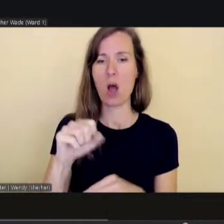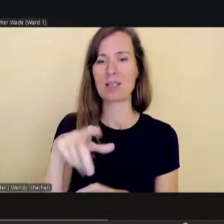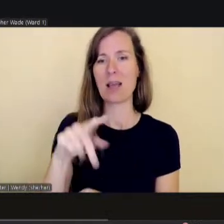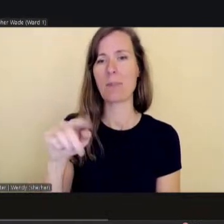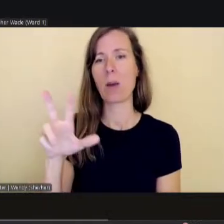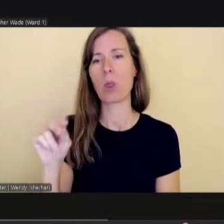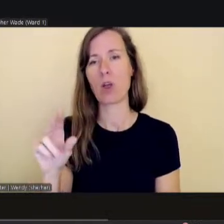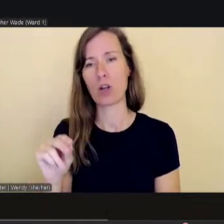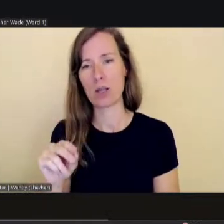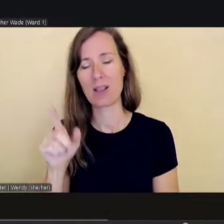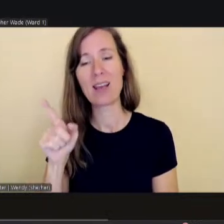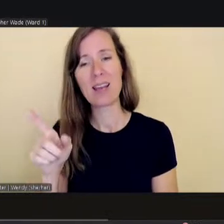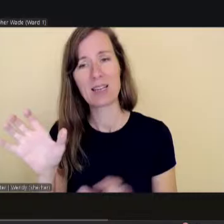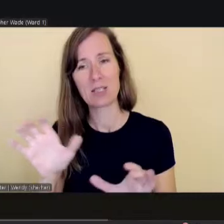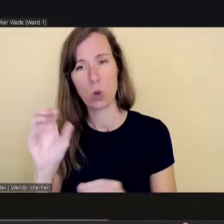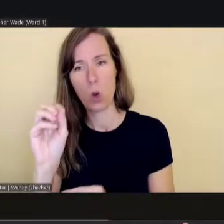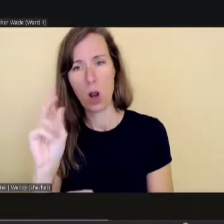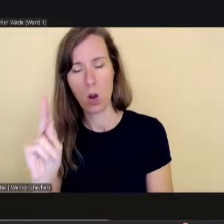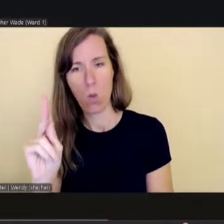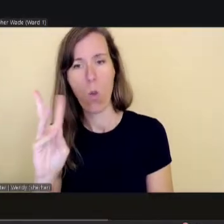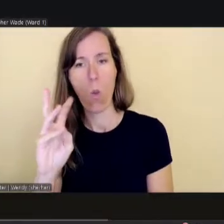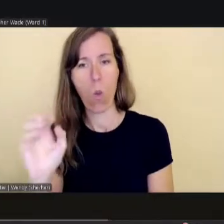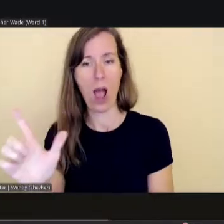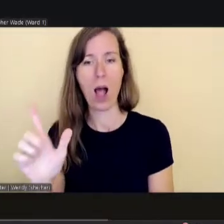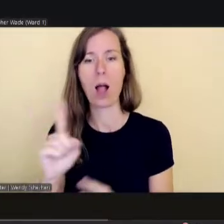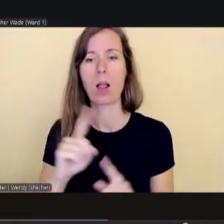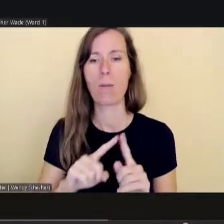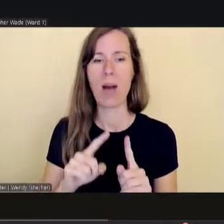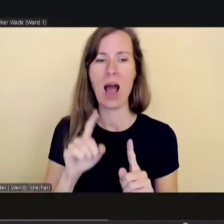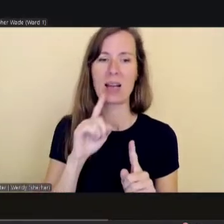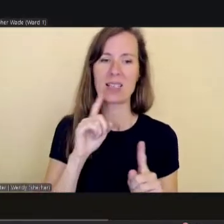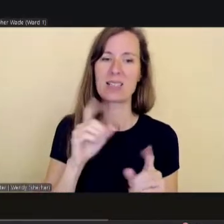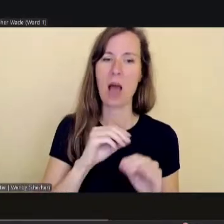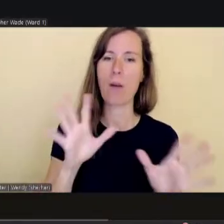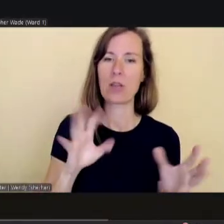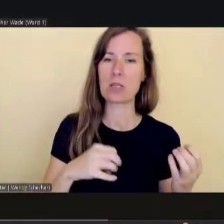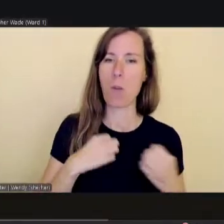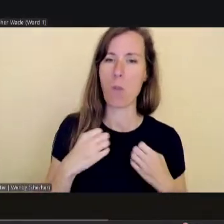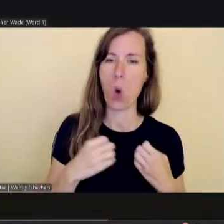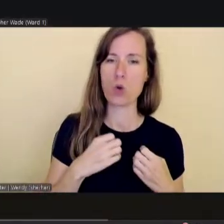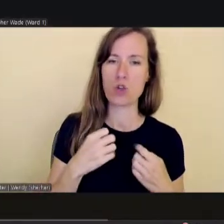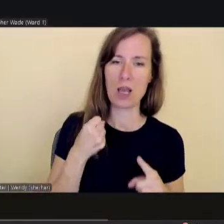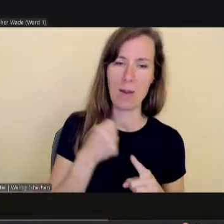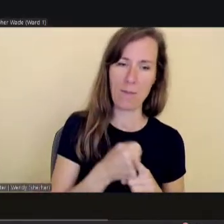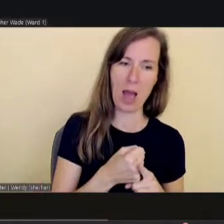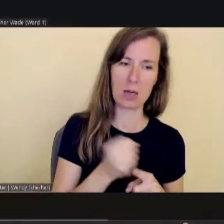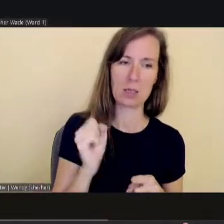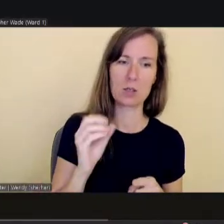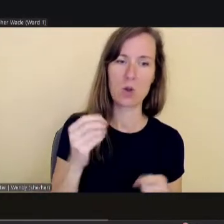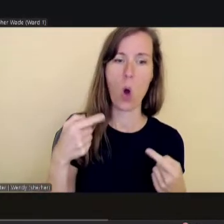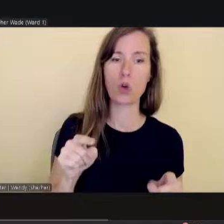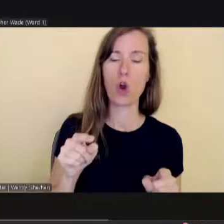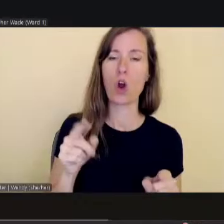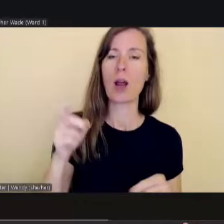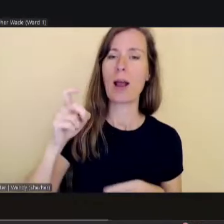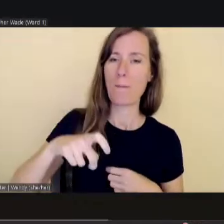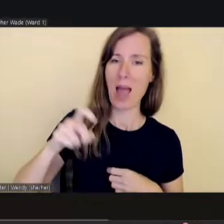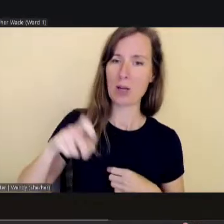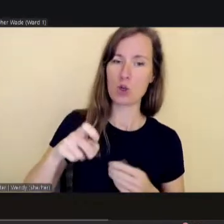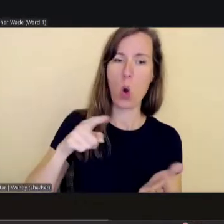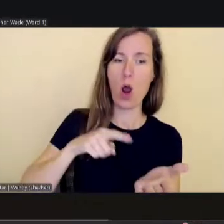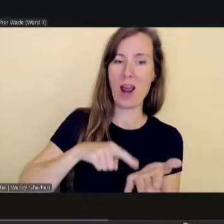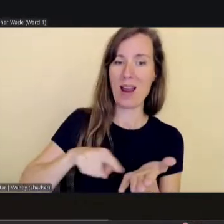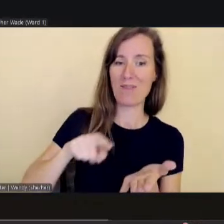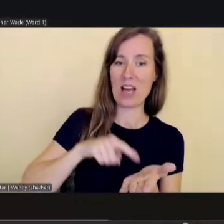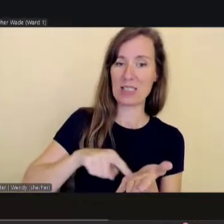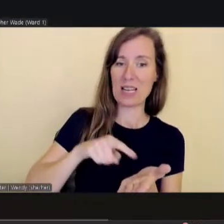impacted. During the mandatory and independent investigation, his duties are restricted, but he remains our chief of police.